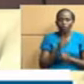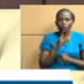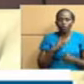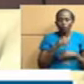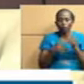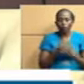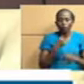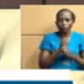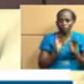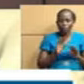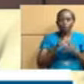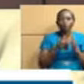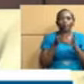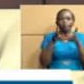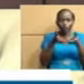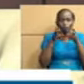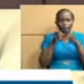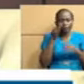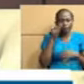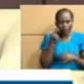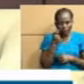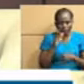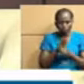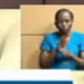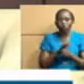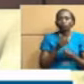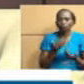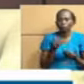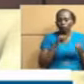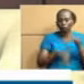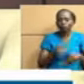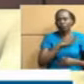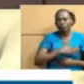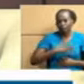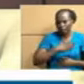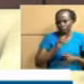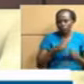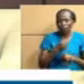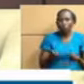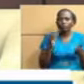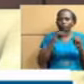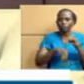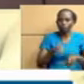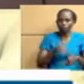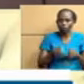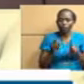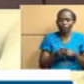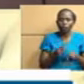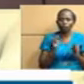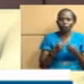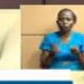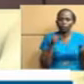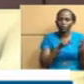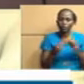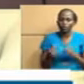and of course you, our viewers. I see a lot of contributions. Apologies to those I was not able to reach, and for those of you who are not able to get into this